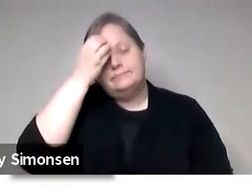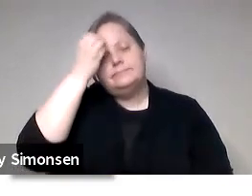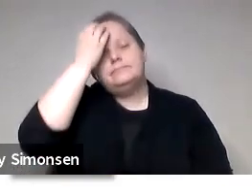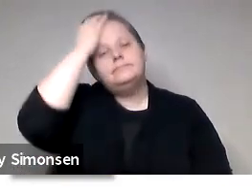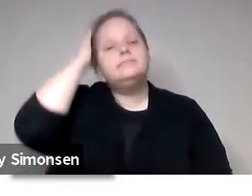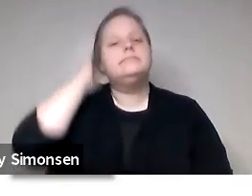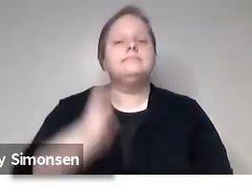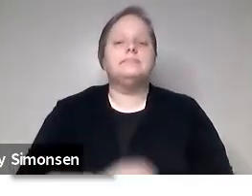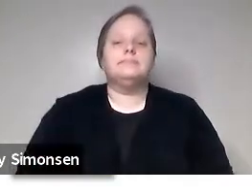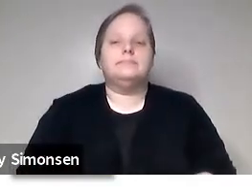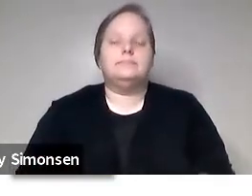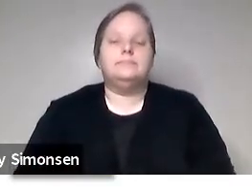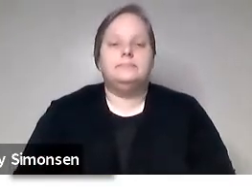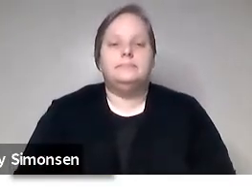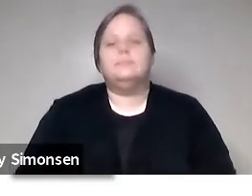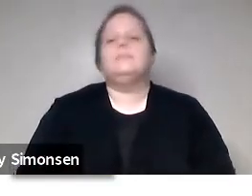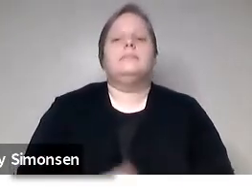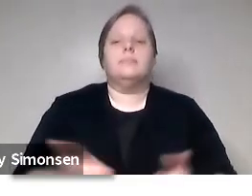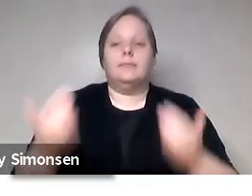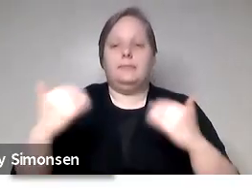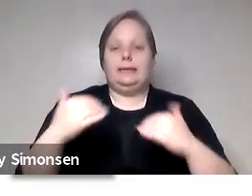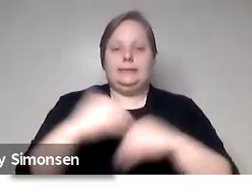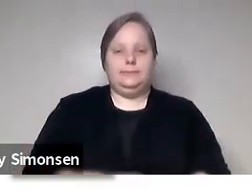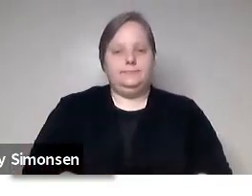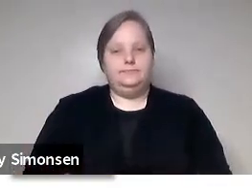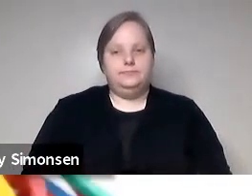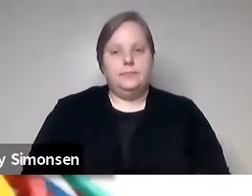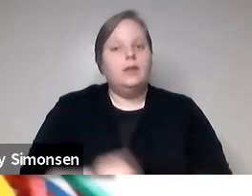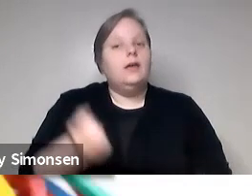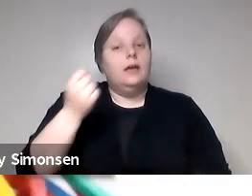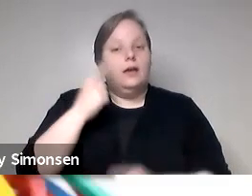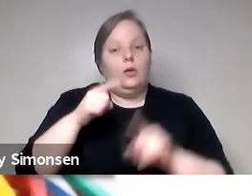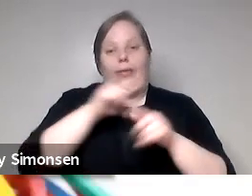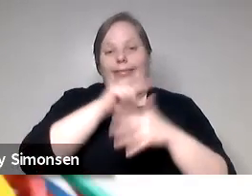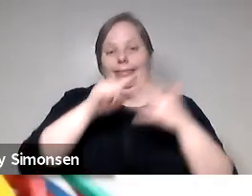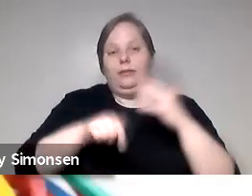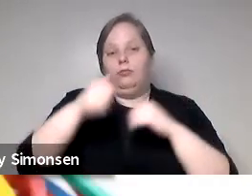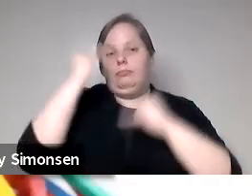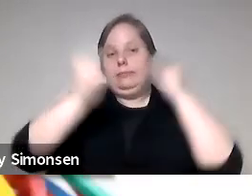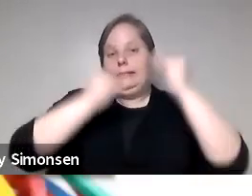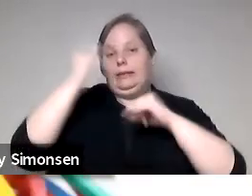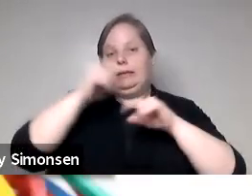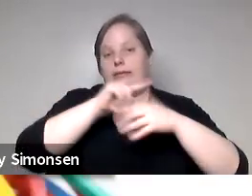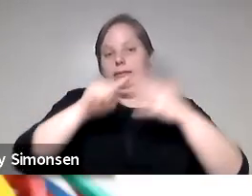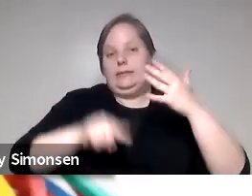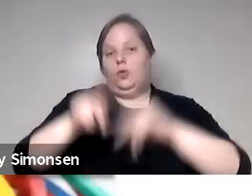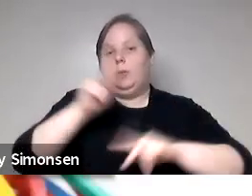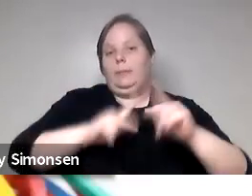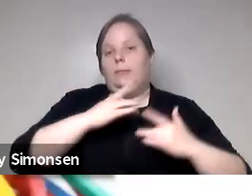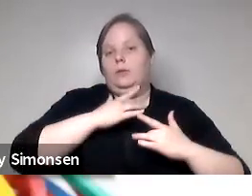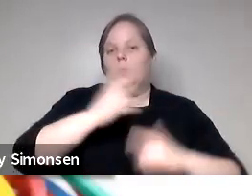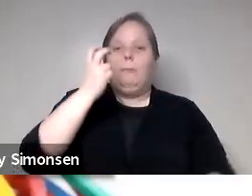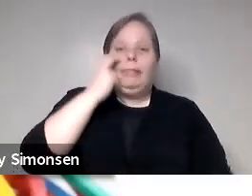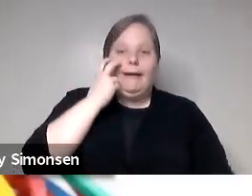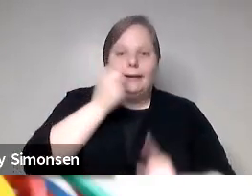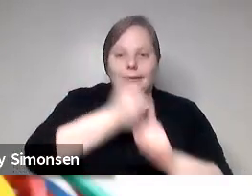All right, we're going to move on to the next. Now, these ideas here are for individuals who are blind,